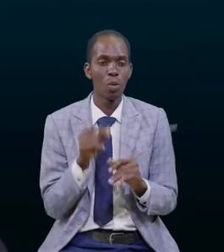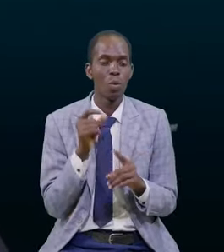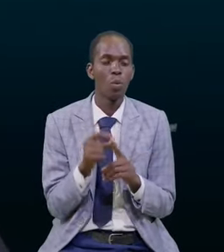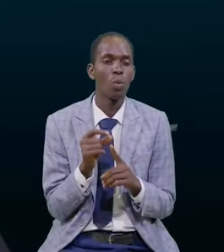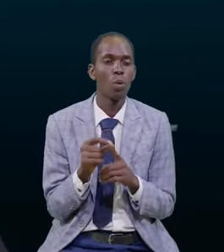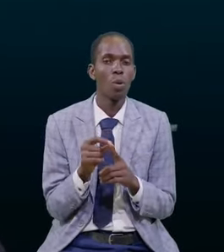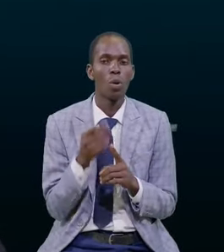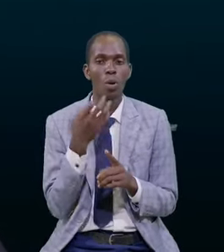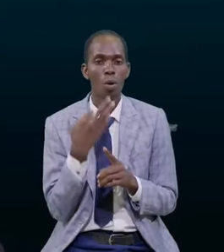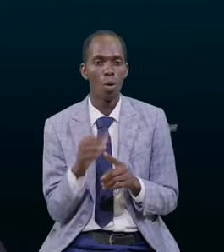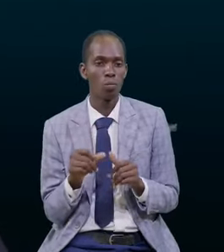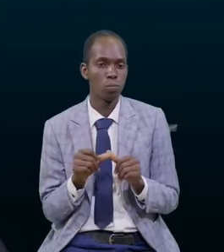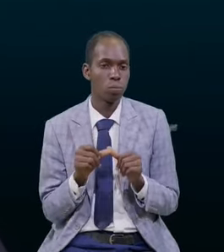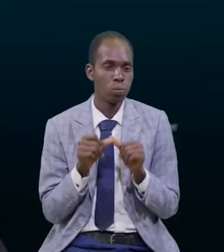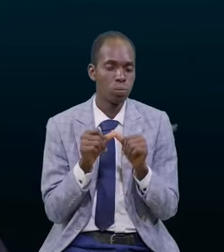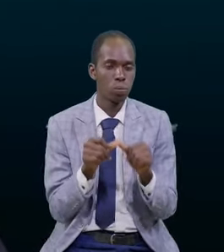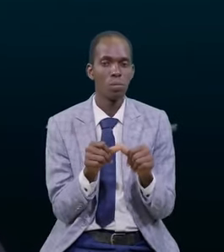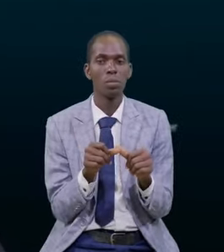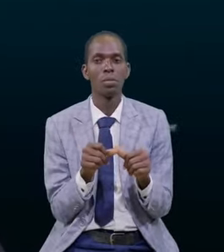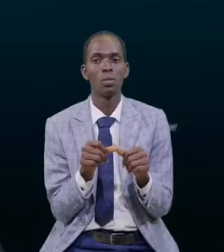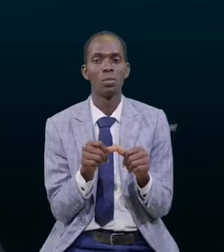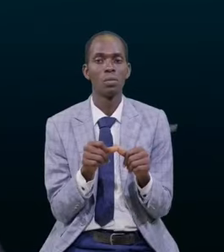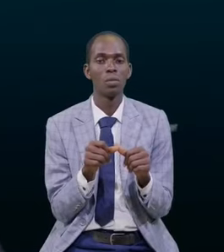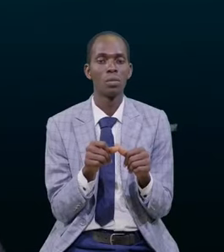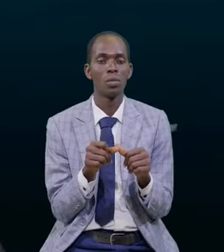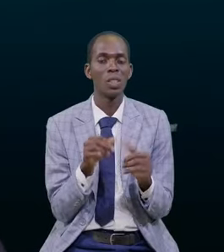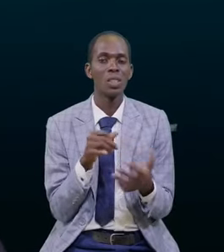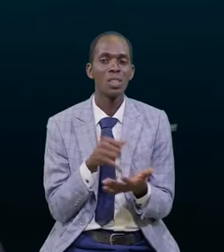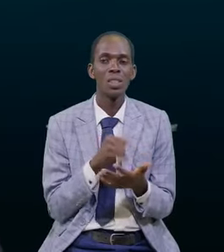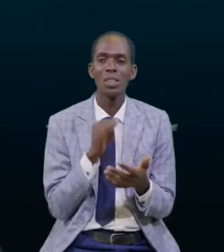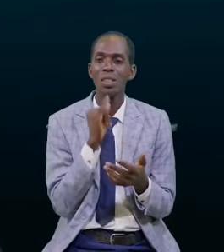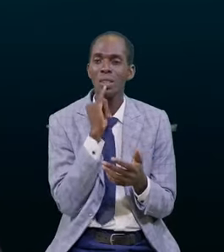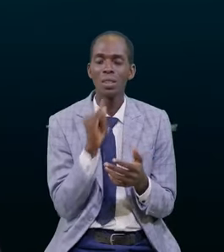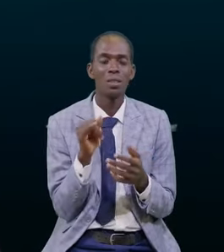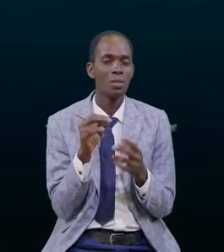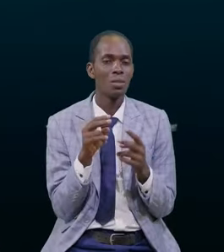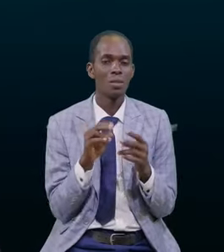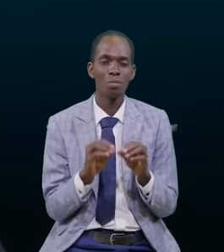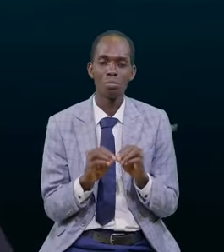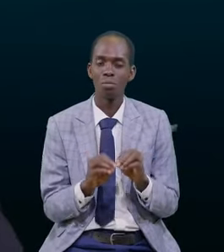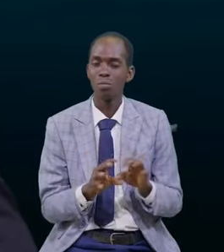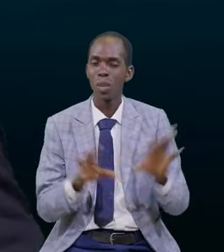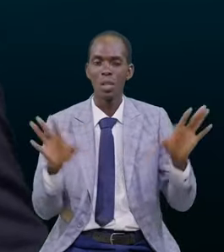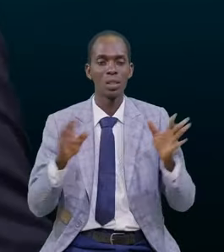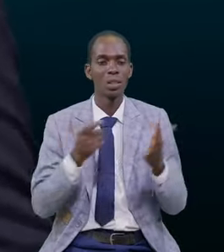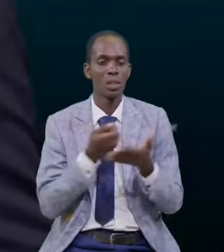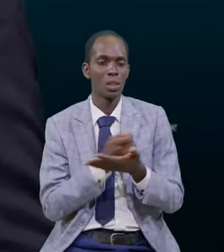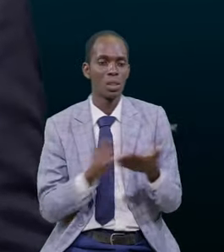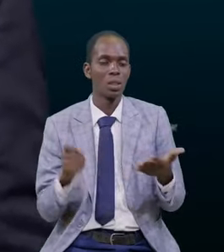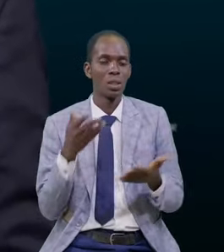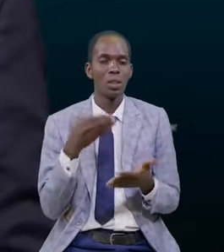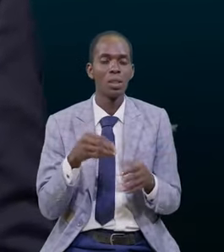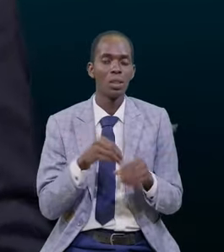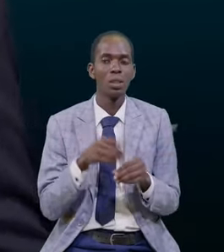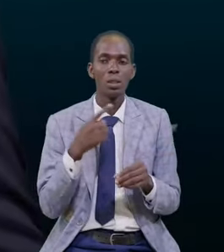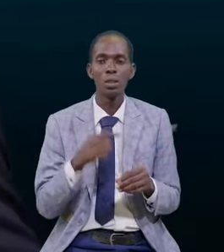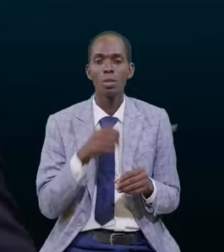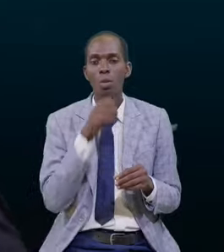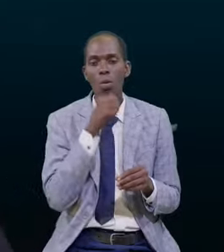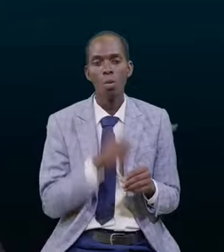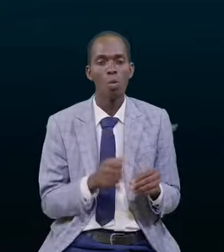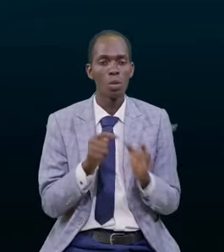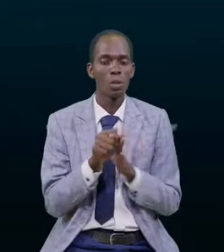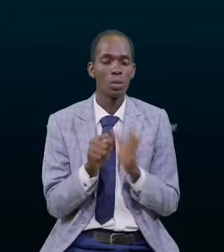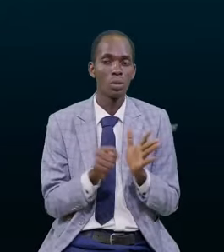continuity steadfastness is so clearly stated so clearly taught in the Old Testament here was David